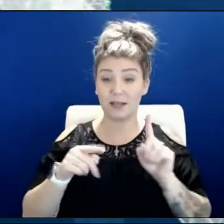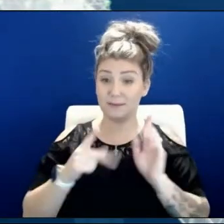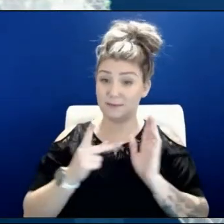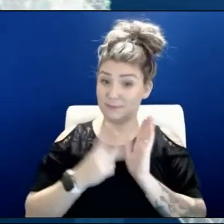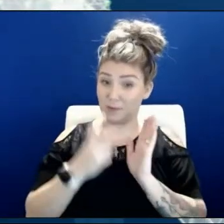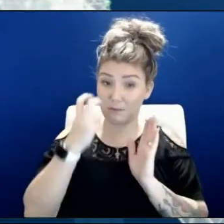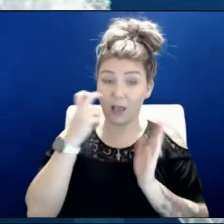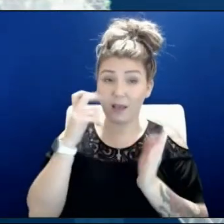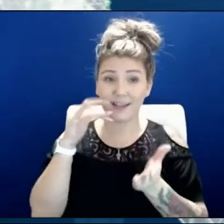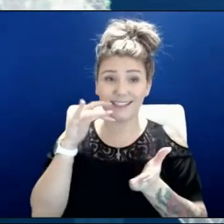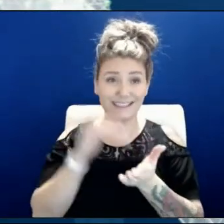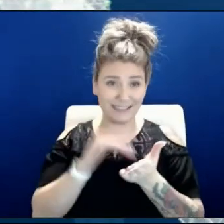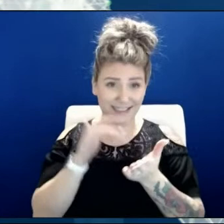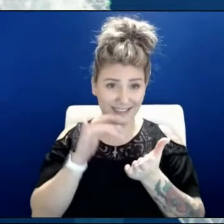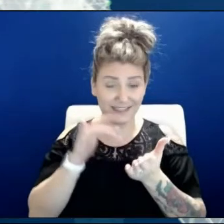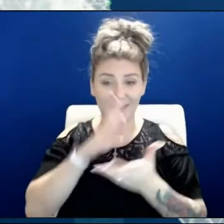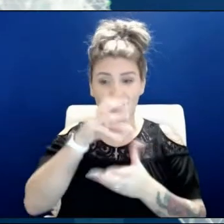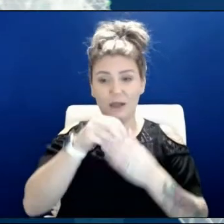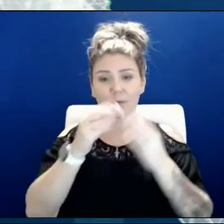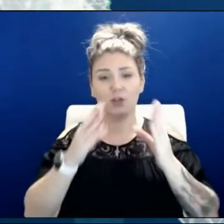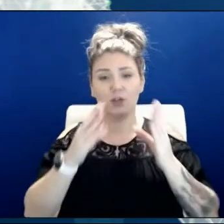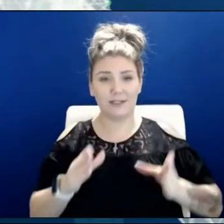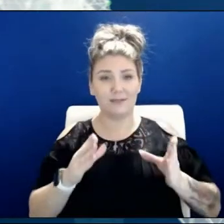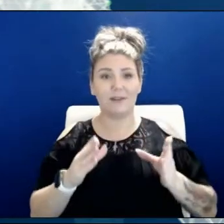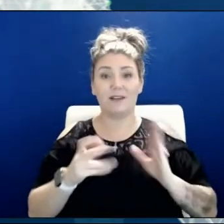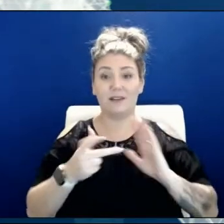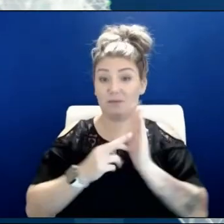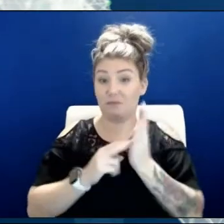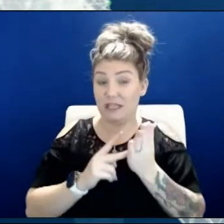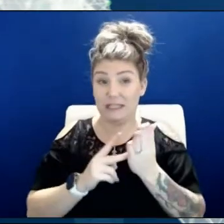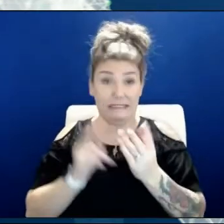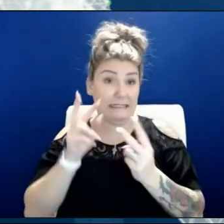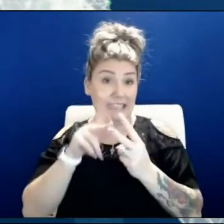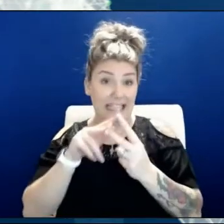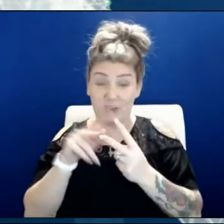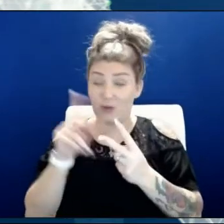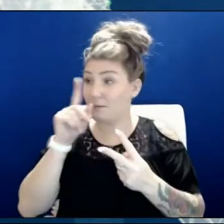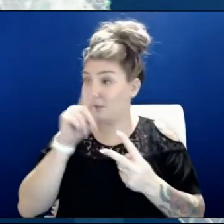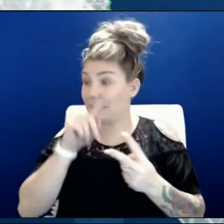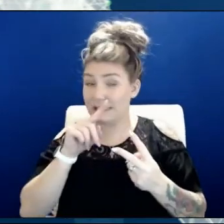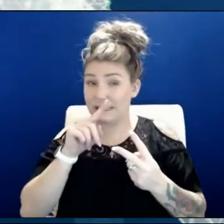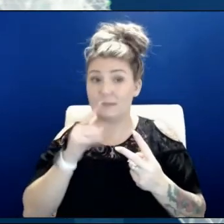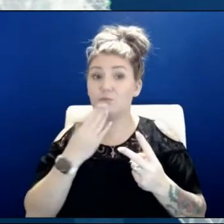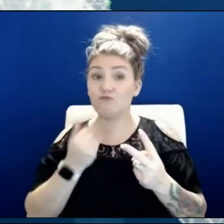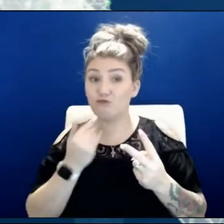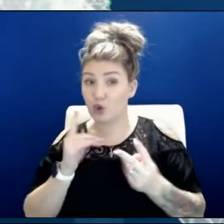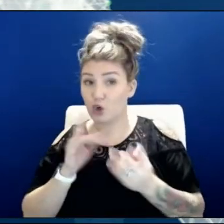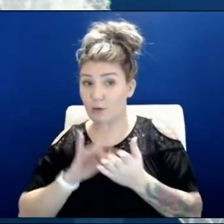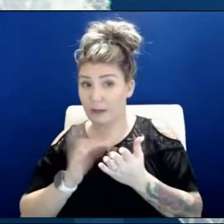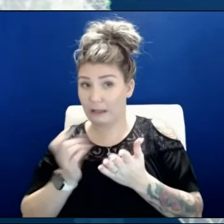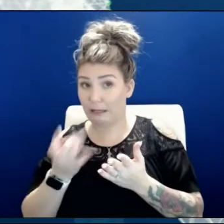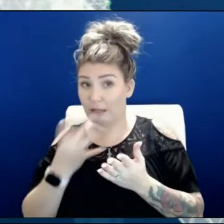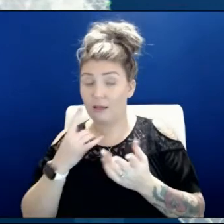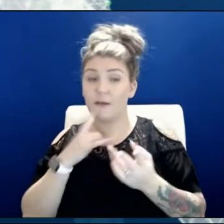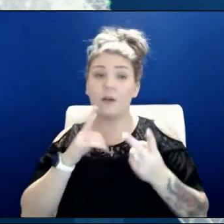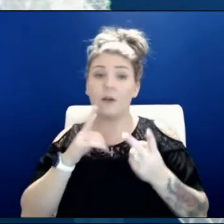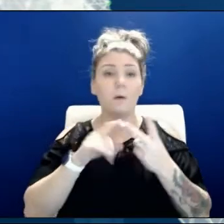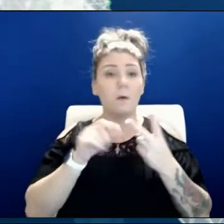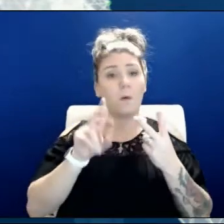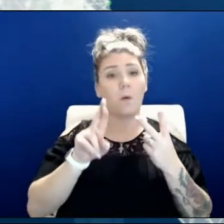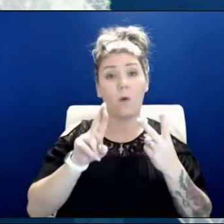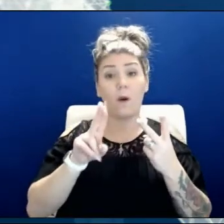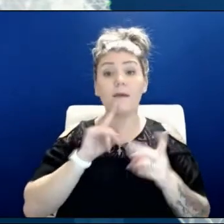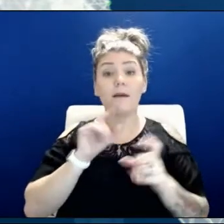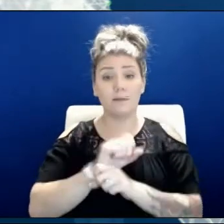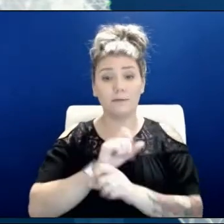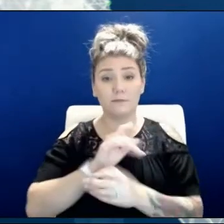with the Ivermectin study, that you could have either gotten a placebo, a sugar pill, or you could have gotten the Paxlovid, and you wouldn't have been able to tell